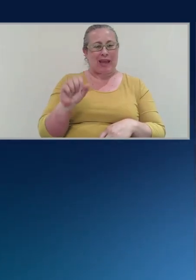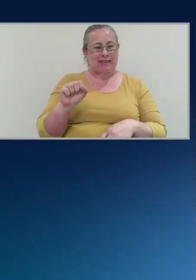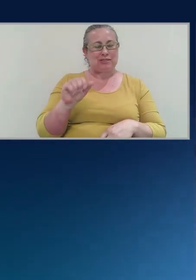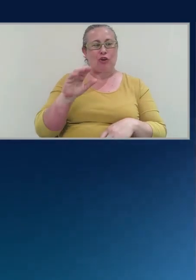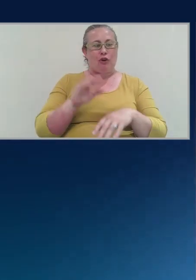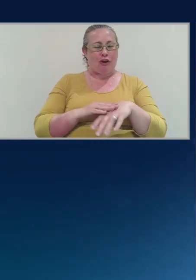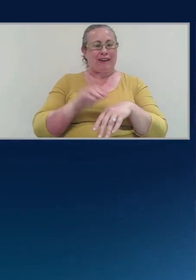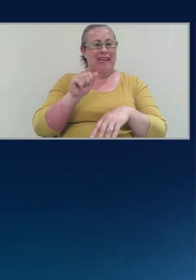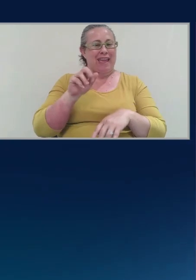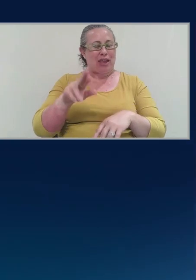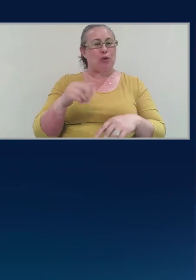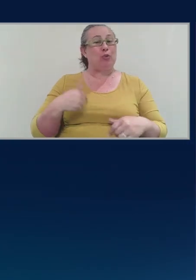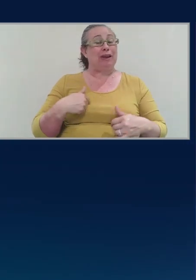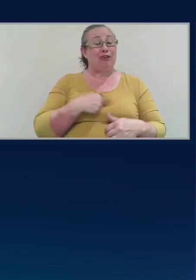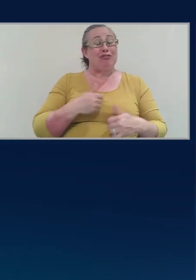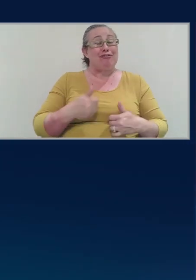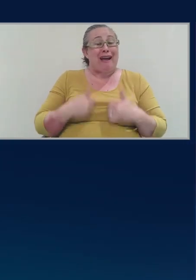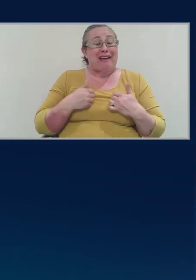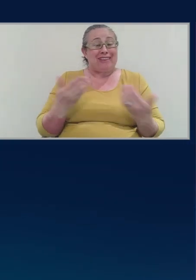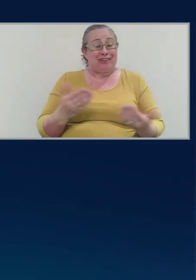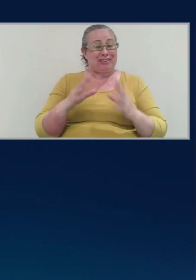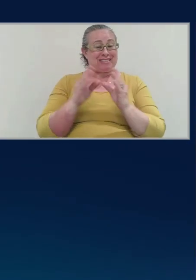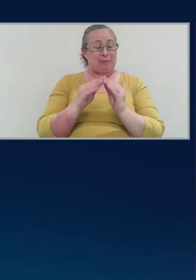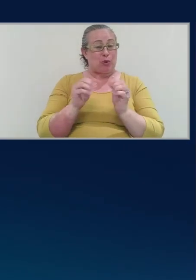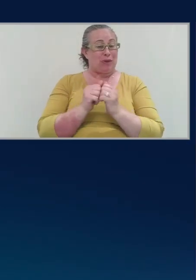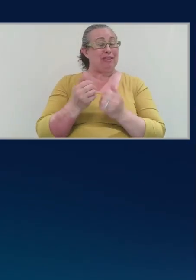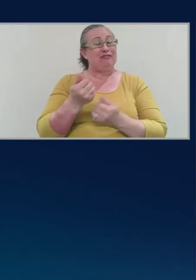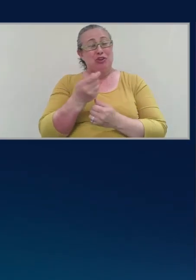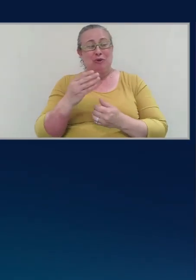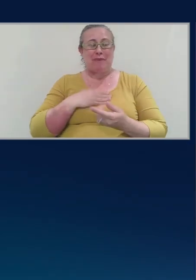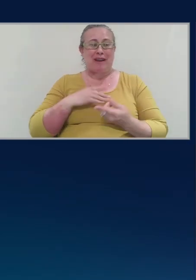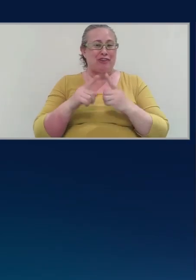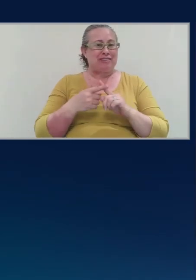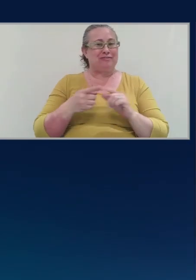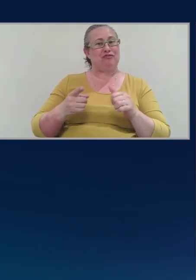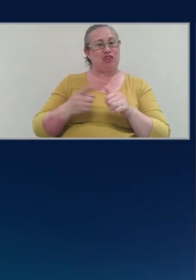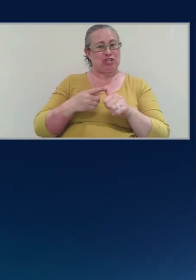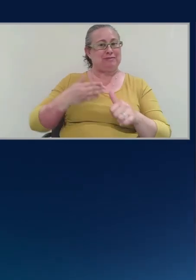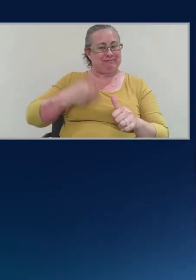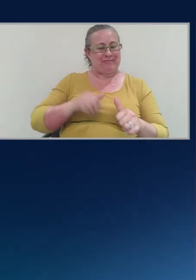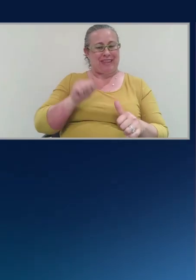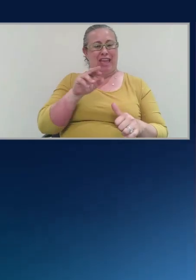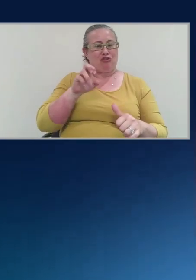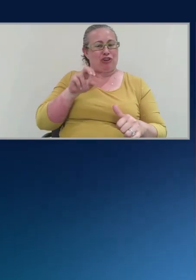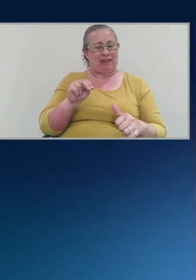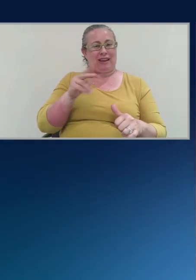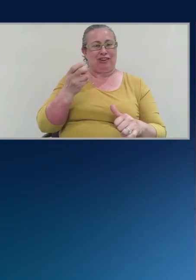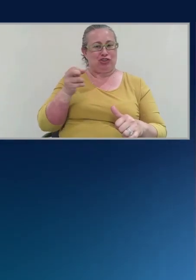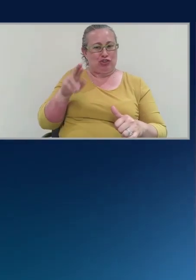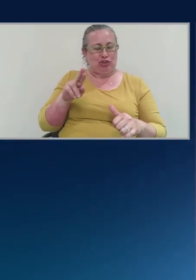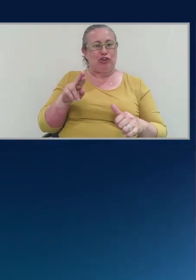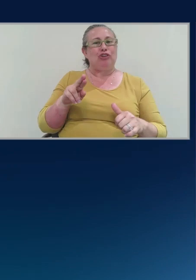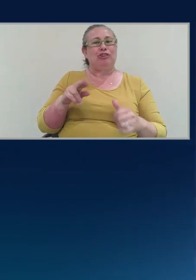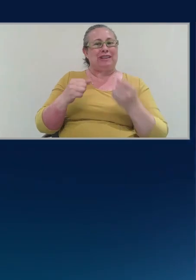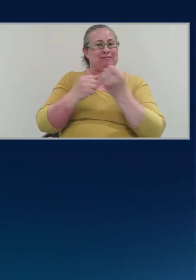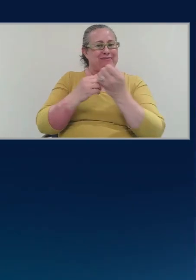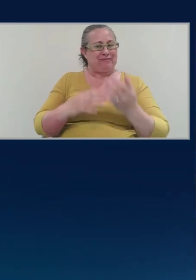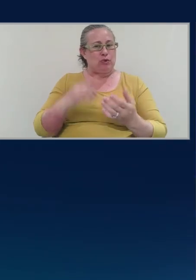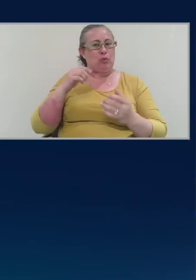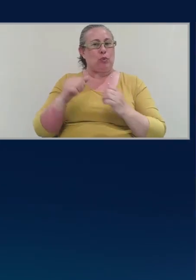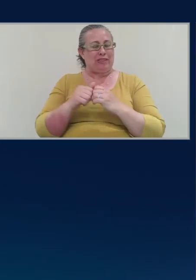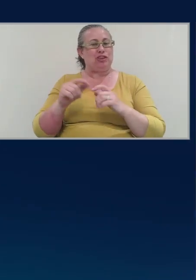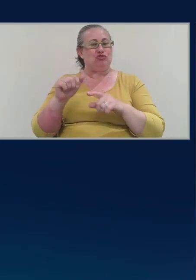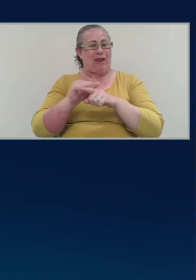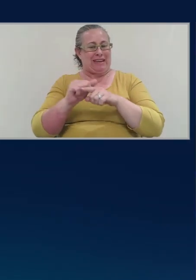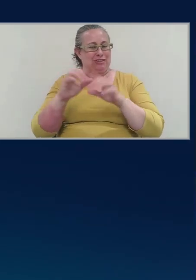live here at the Summit with a few of my friends. First, my name, Aaron Hunter, Principal Developer Advocate with the Training Certification Team. And we